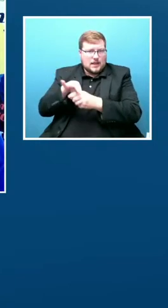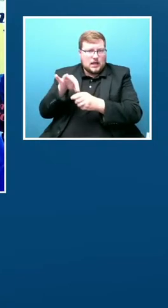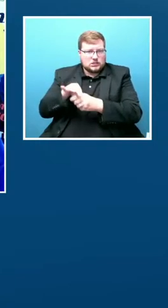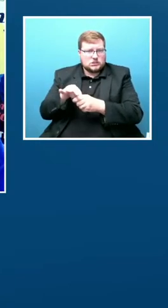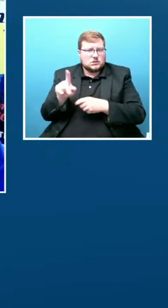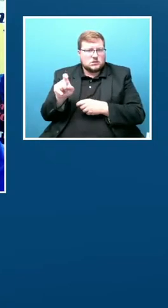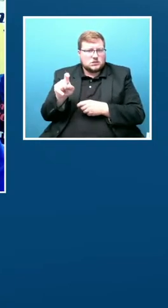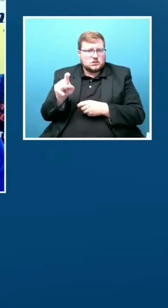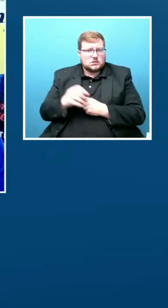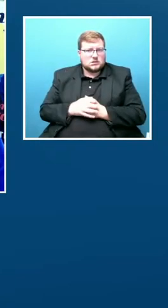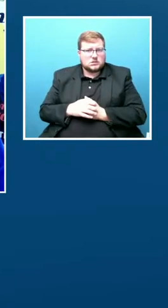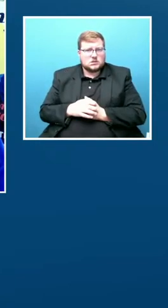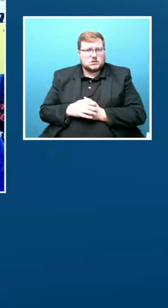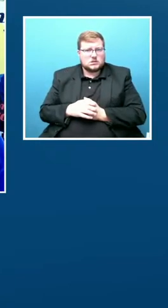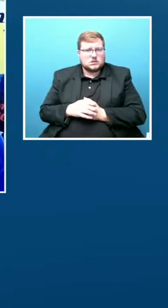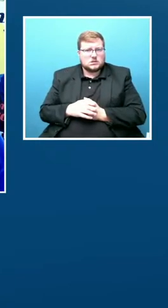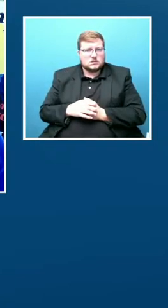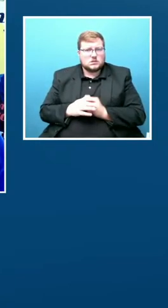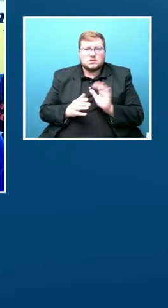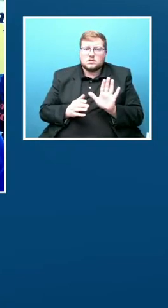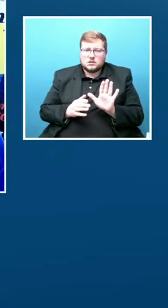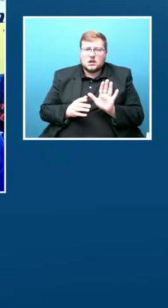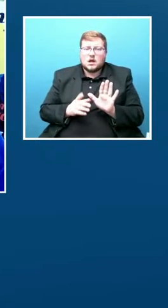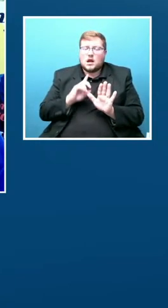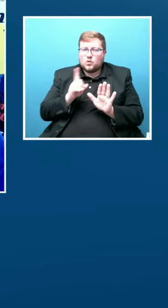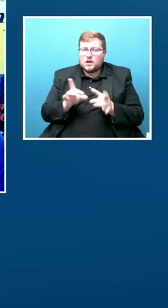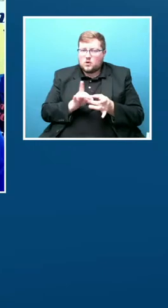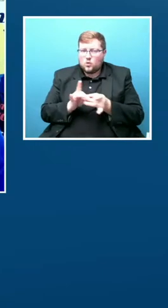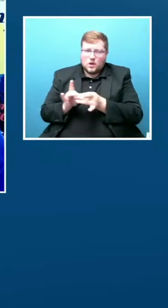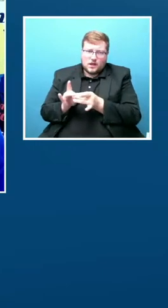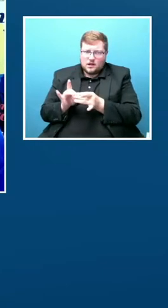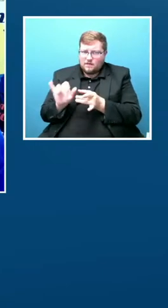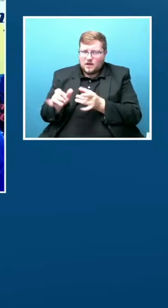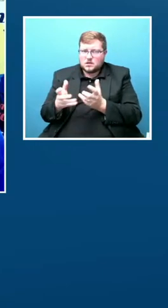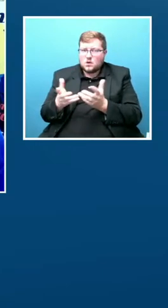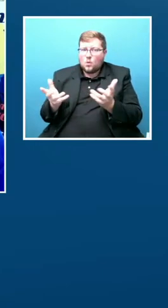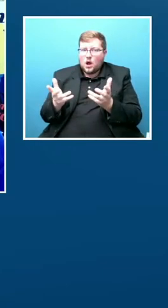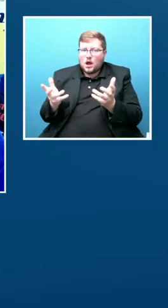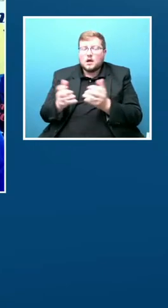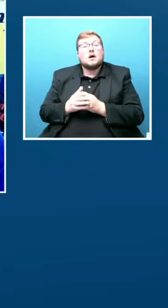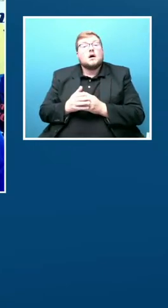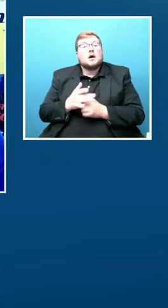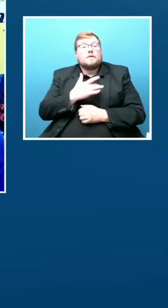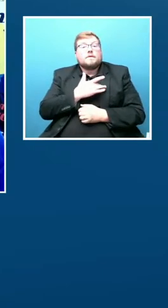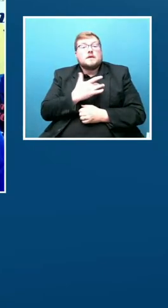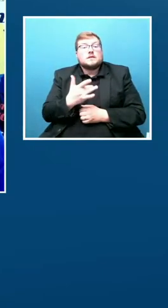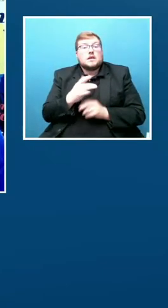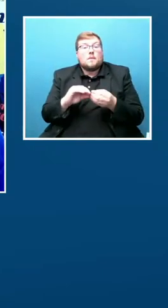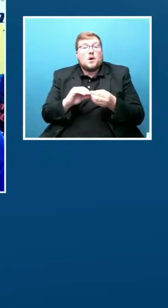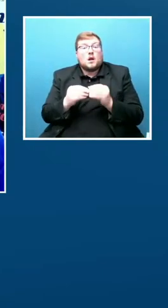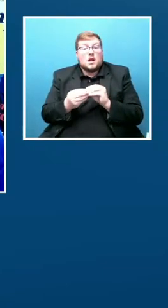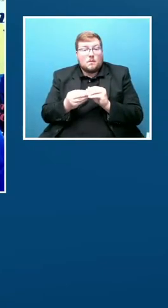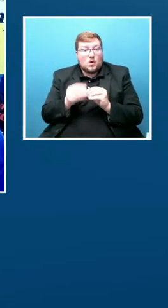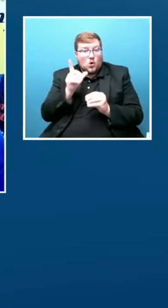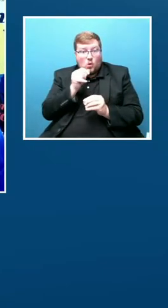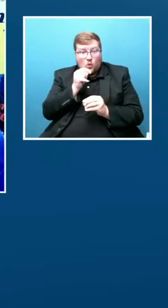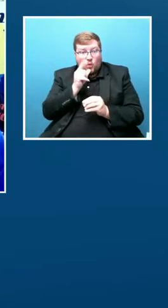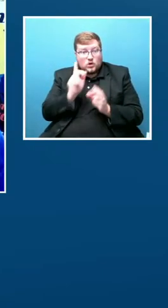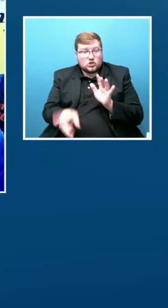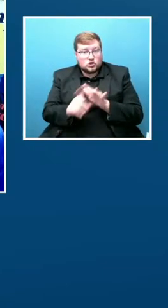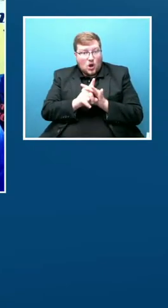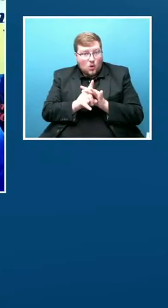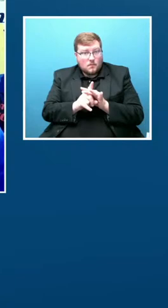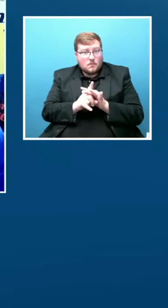And kind of correlated to that is that the normal number of people that would show up at an election,